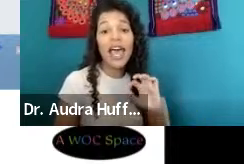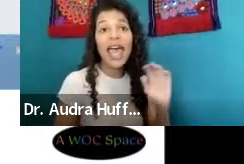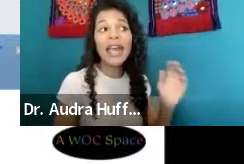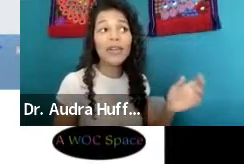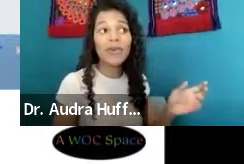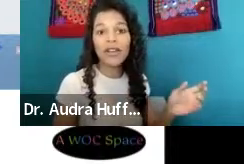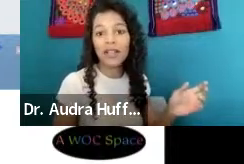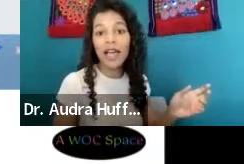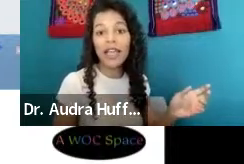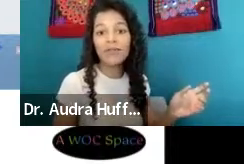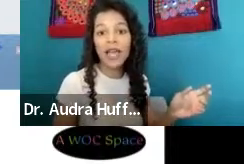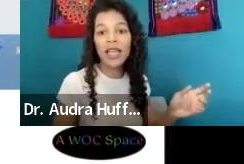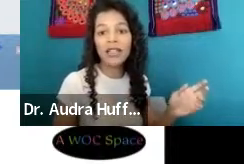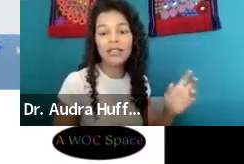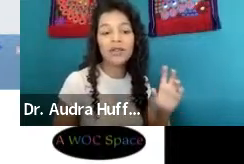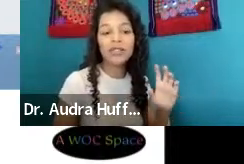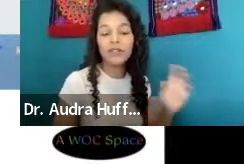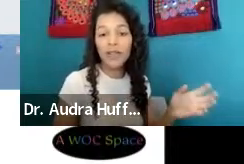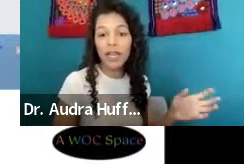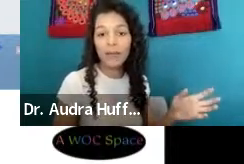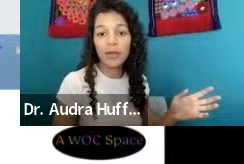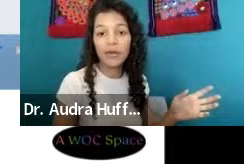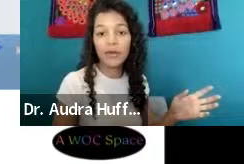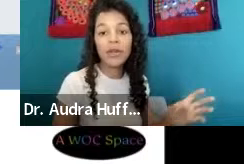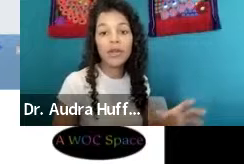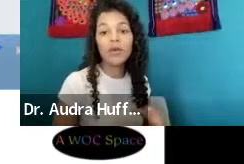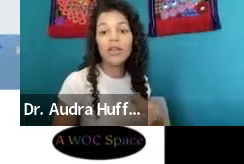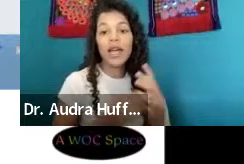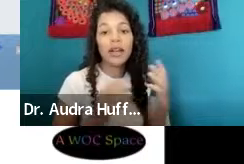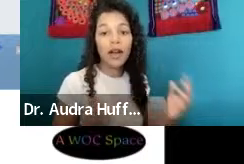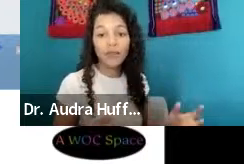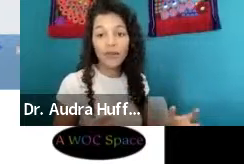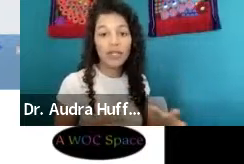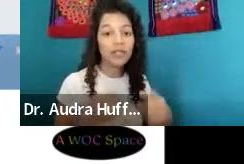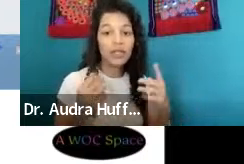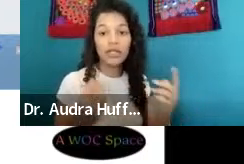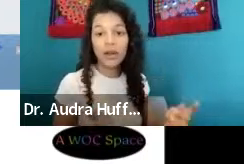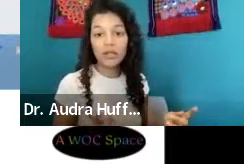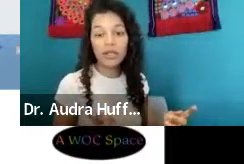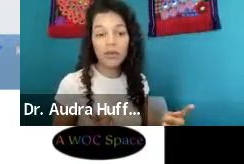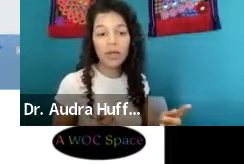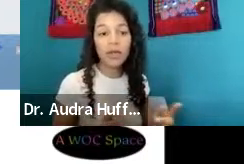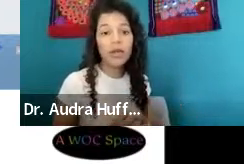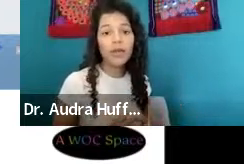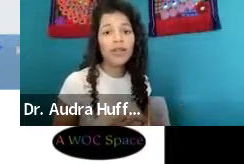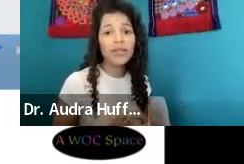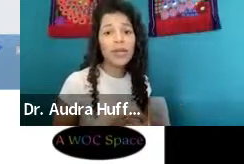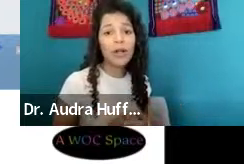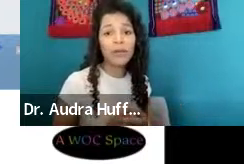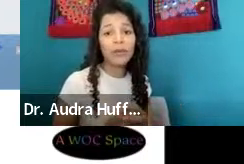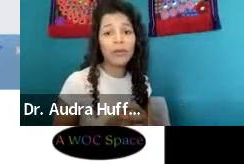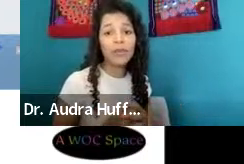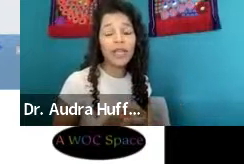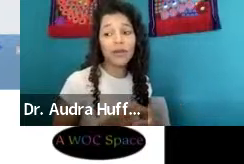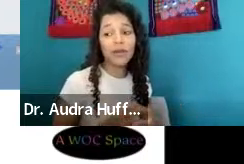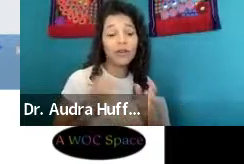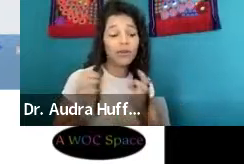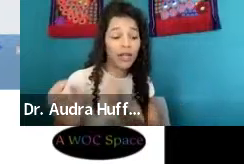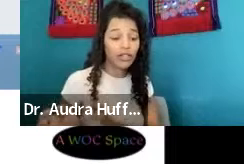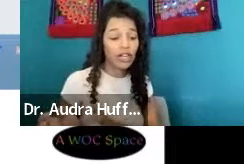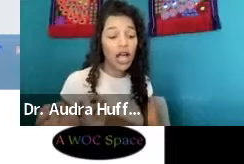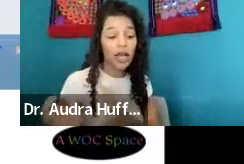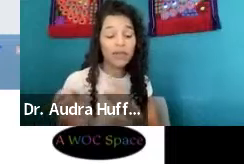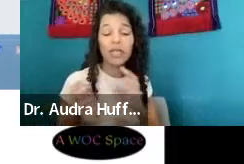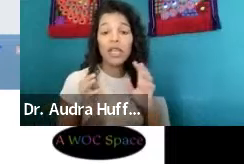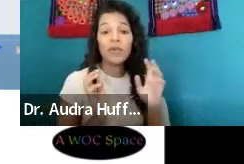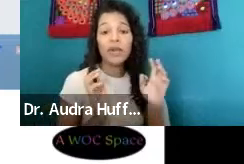doing anywhere in life, right? So it'll definitely help you when you're at a conference and you need to talk to someone, but it'll also help you like when you're